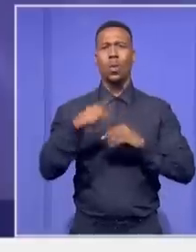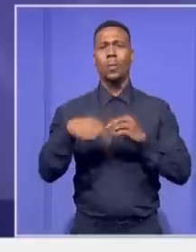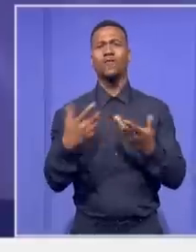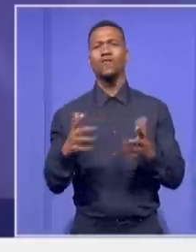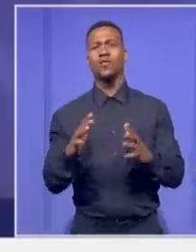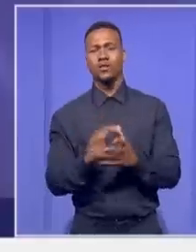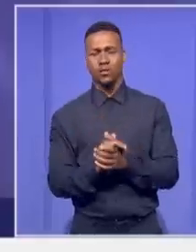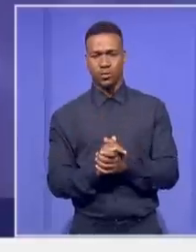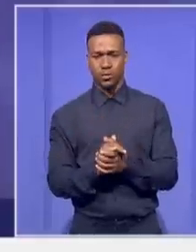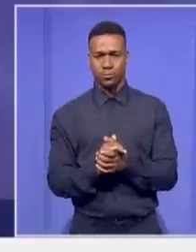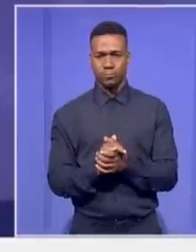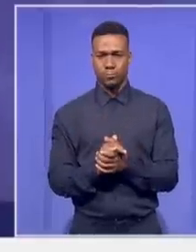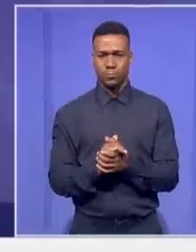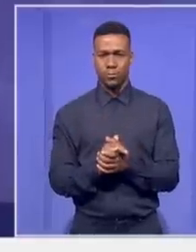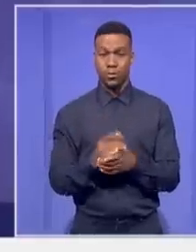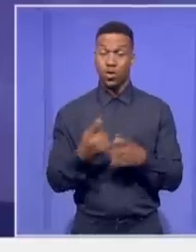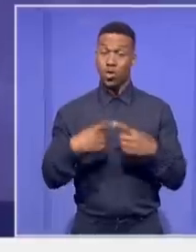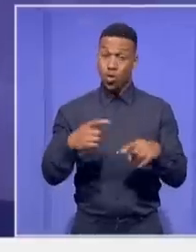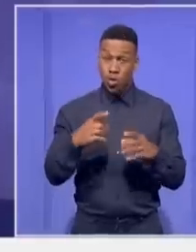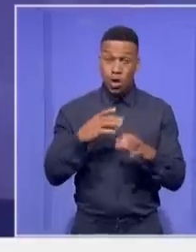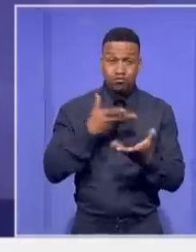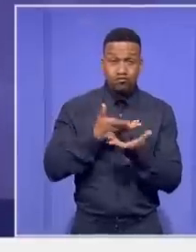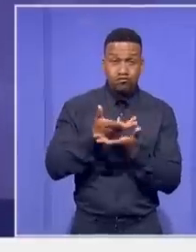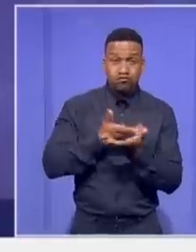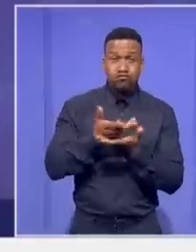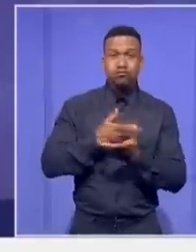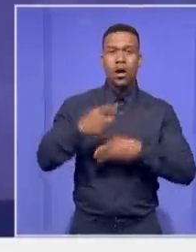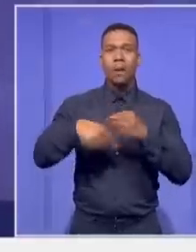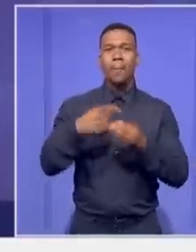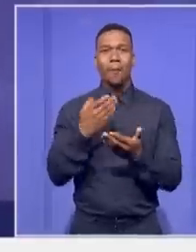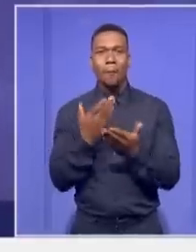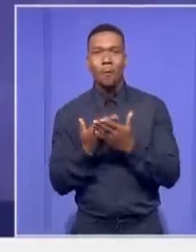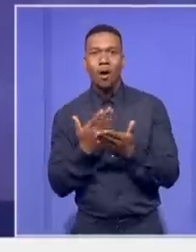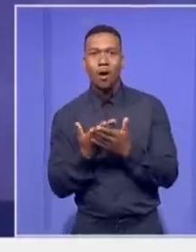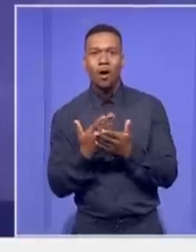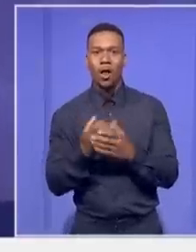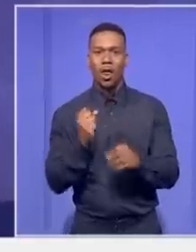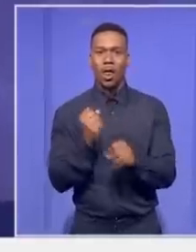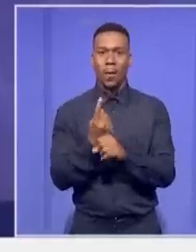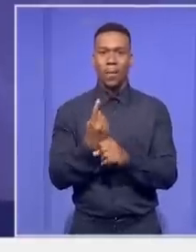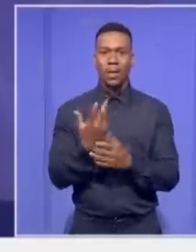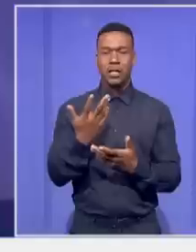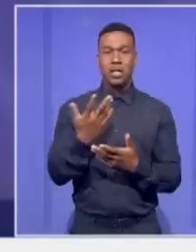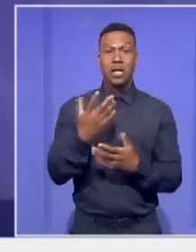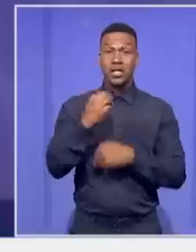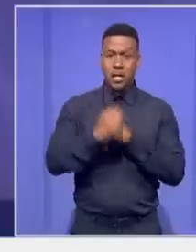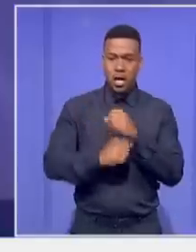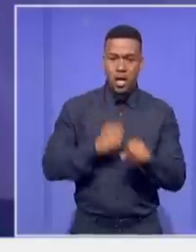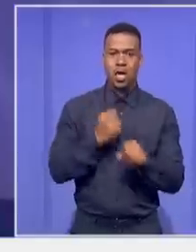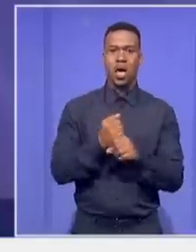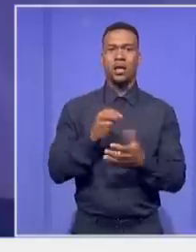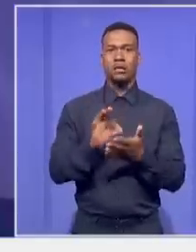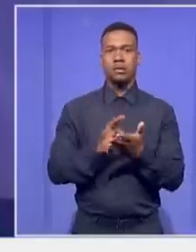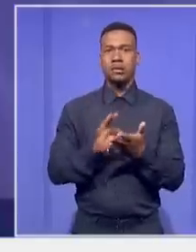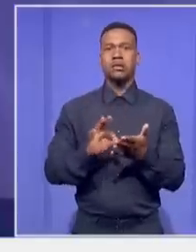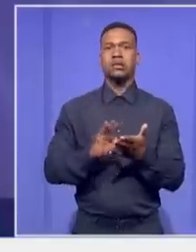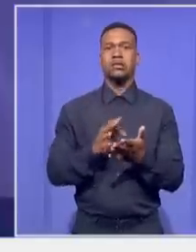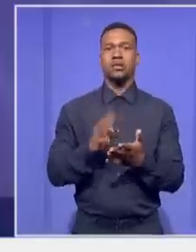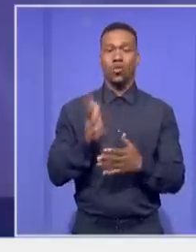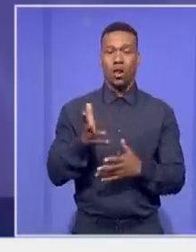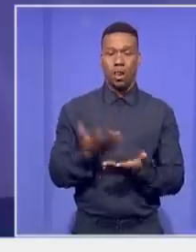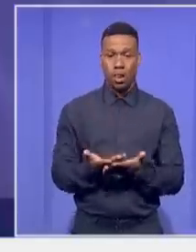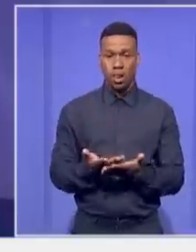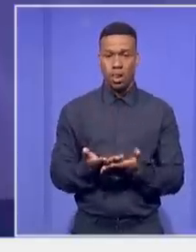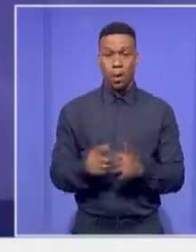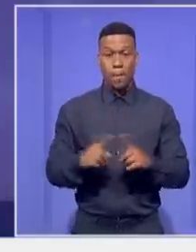And we've spoken about the possibility of it happening in every year's election. But I can feel it in